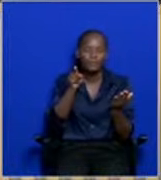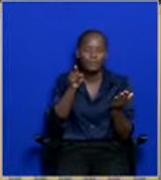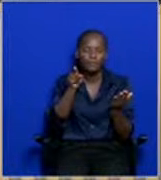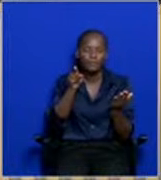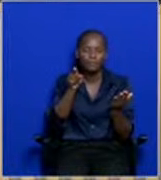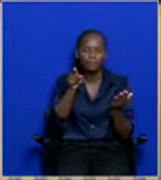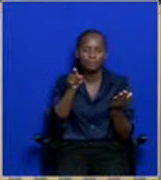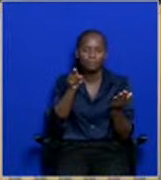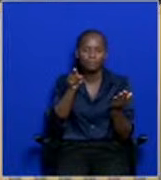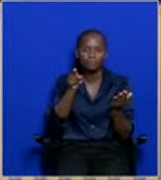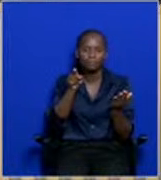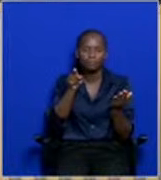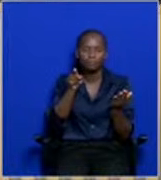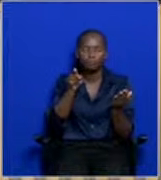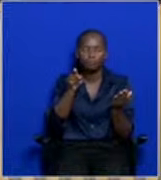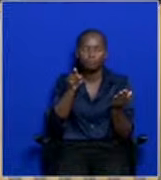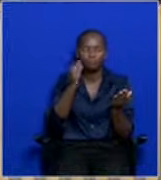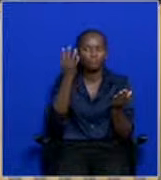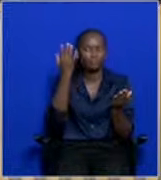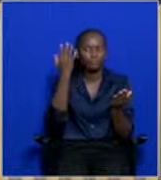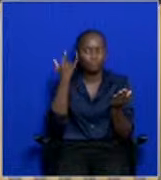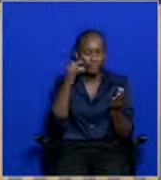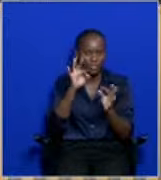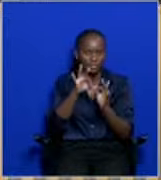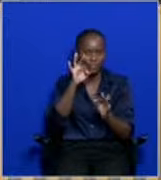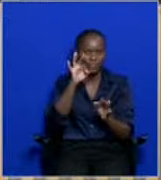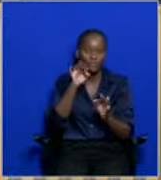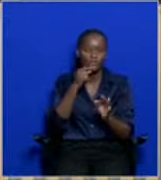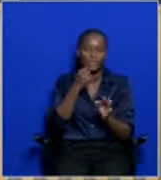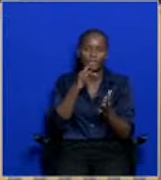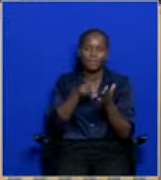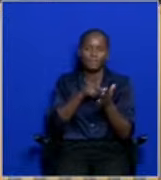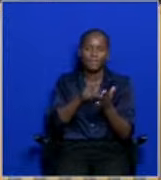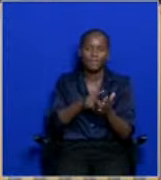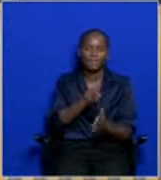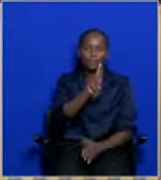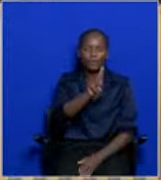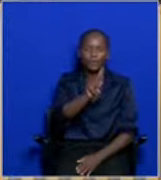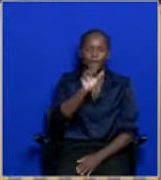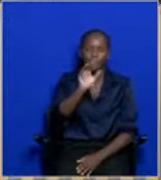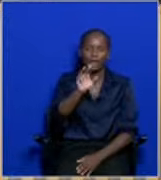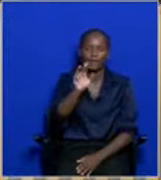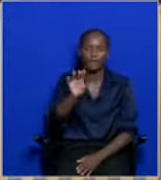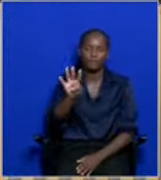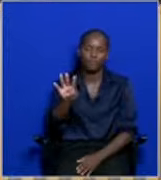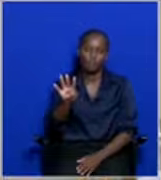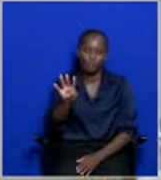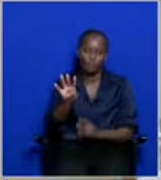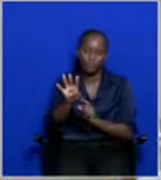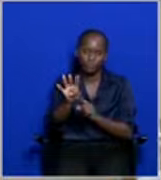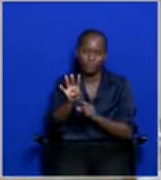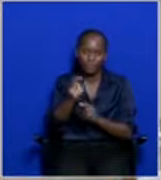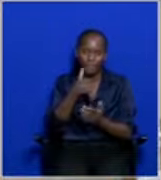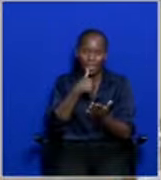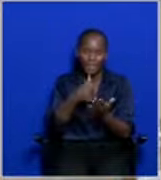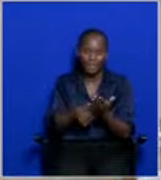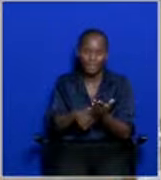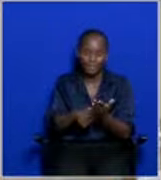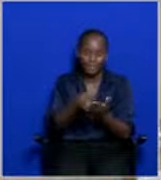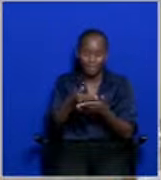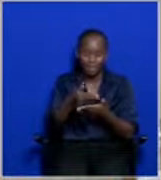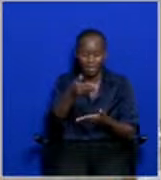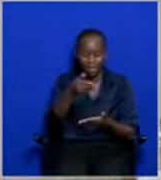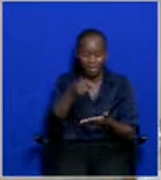of Mapieya and extras, JM 34, the letter from the complainant's attorneys reads as